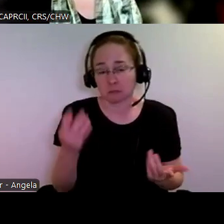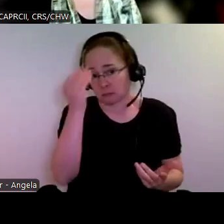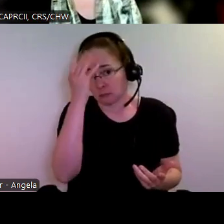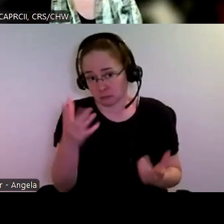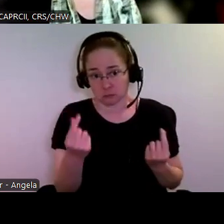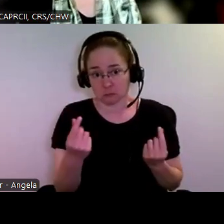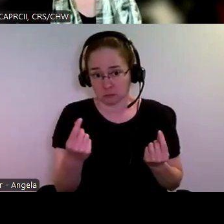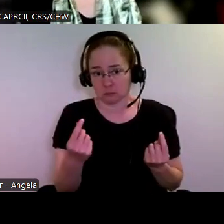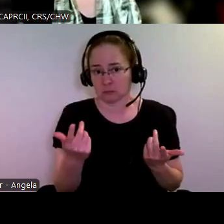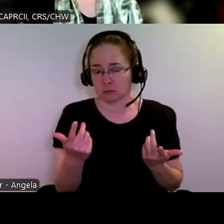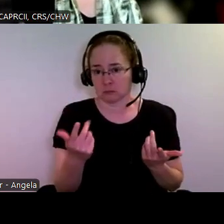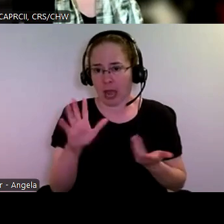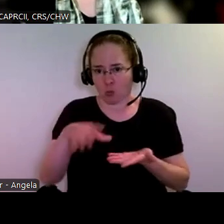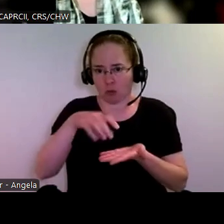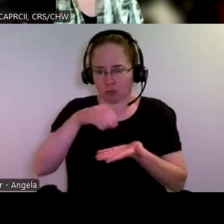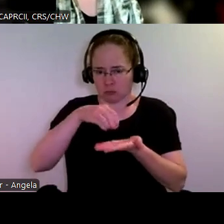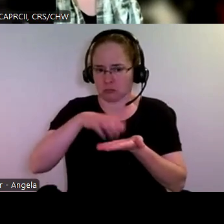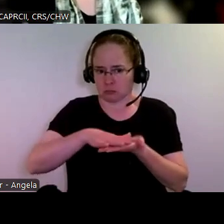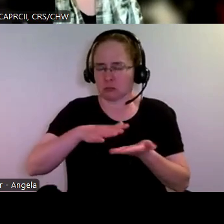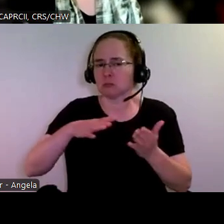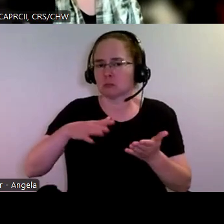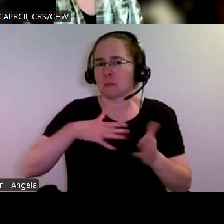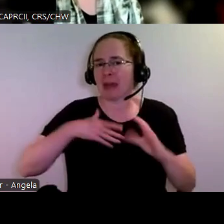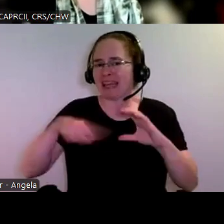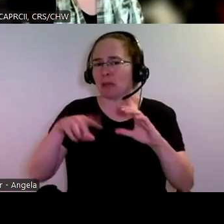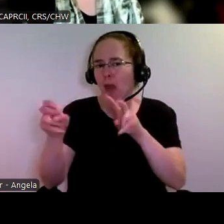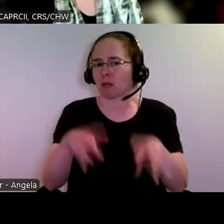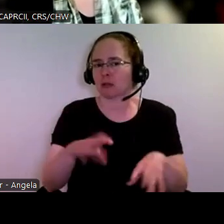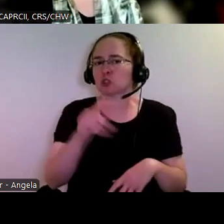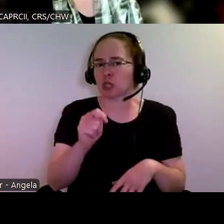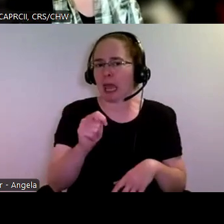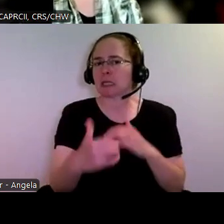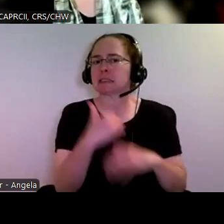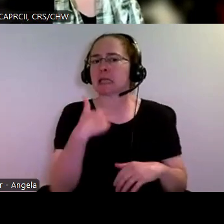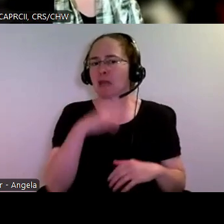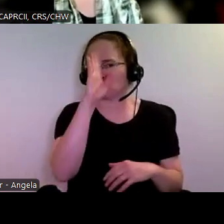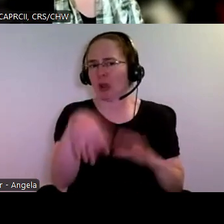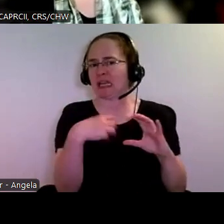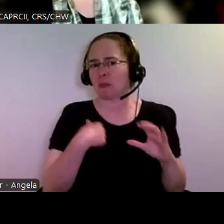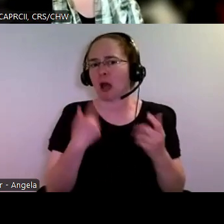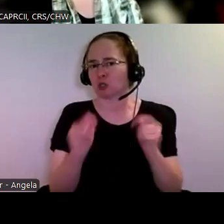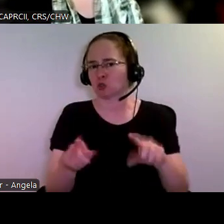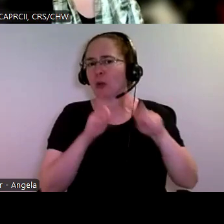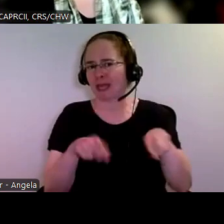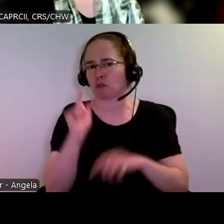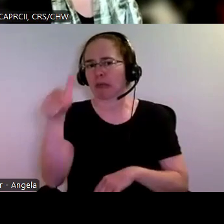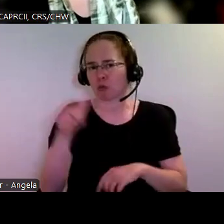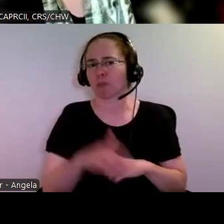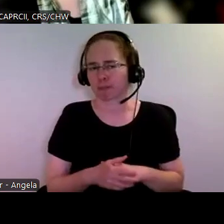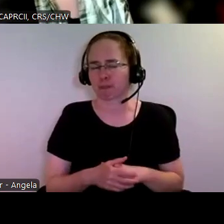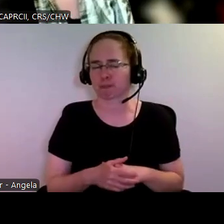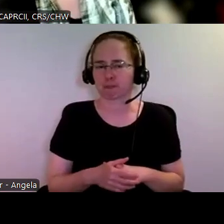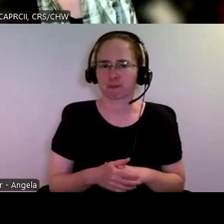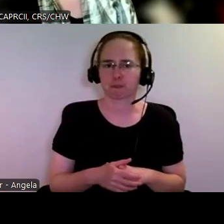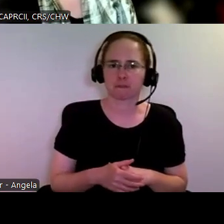do for that one. I'll put my email in the chat. And just send me a direct email and I can try to address that offline.